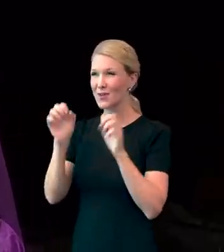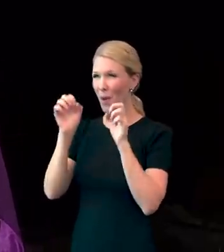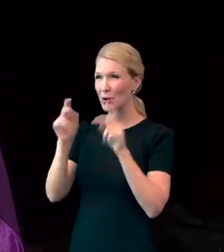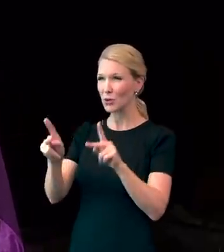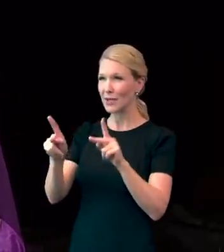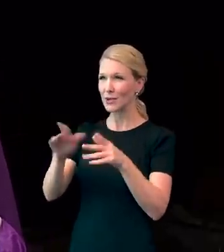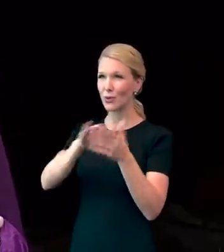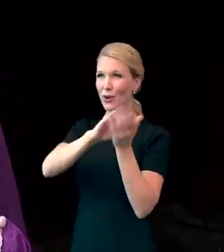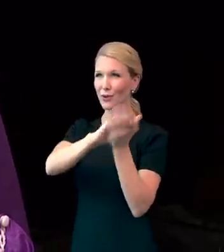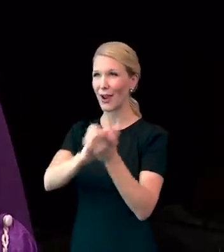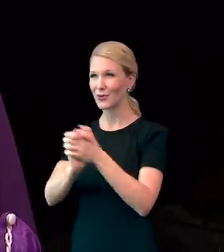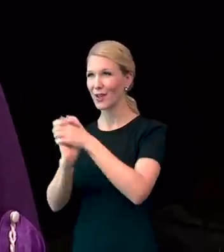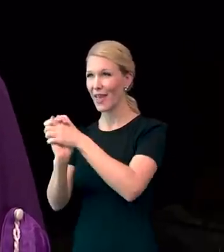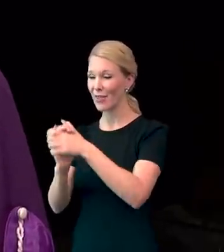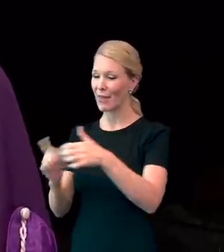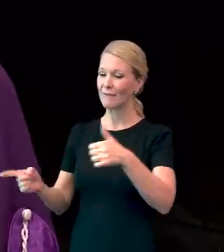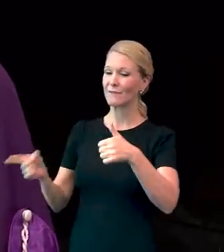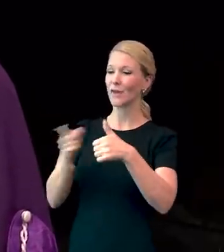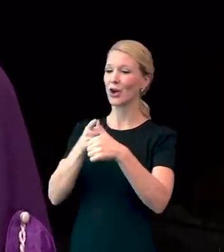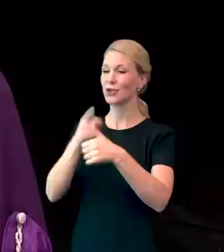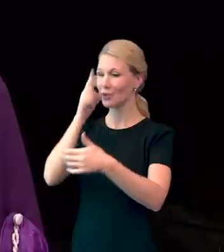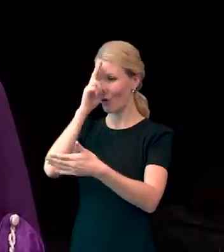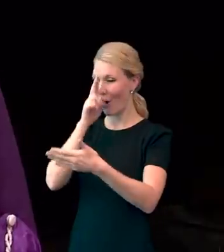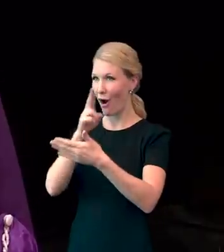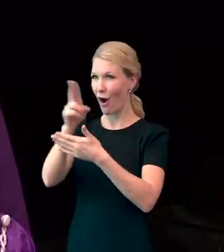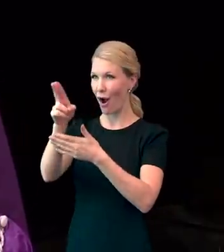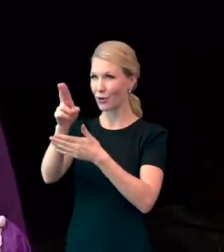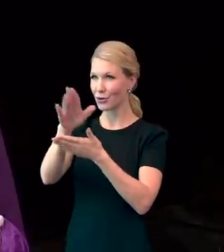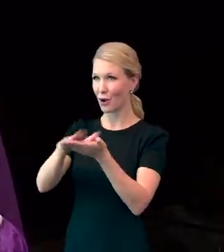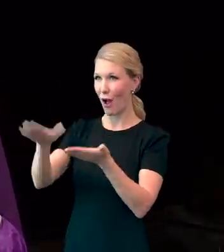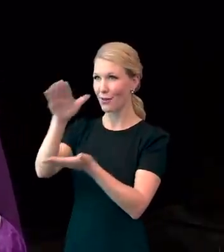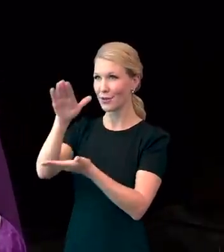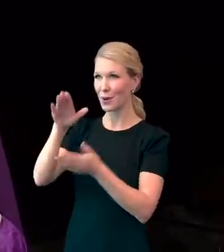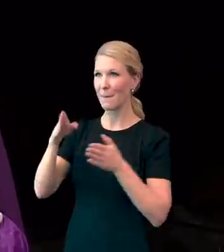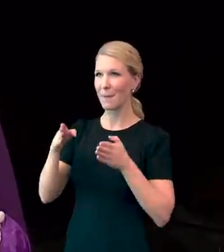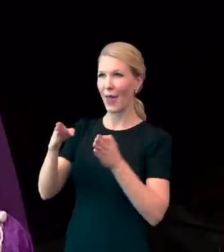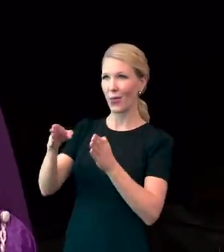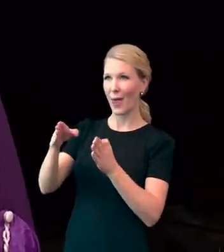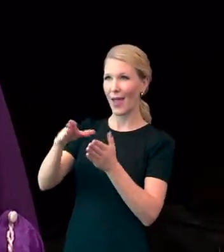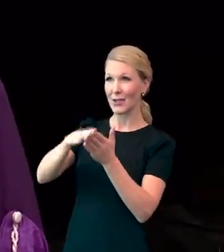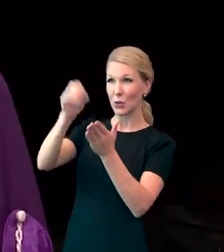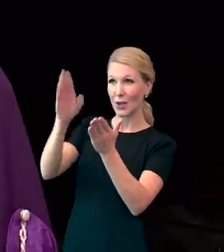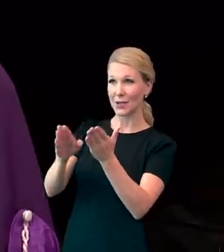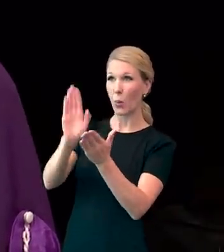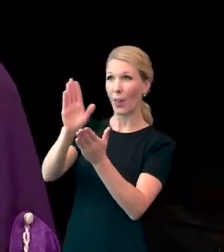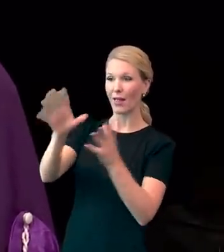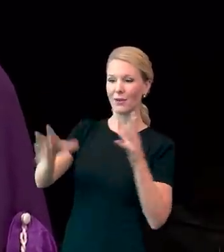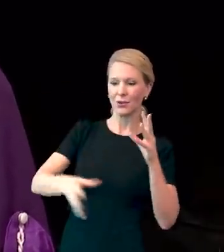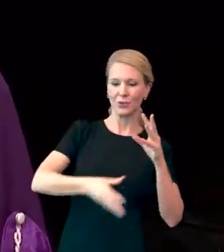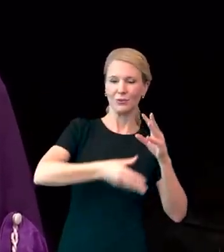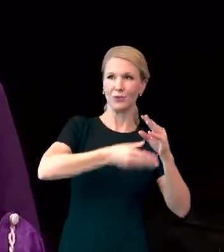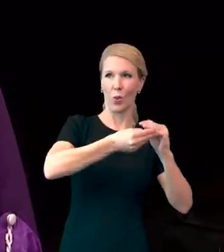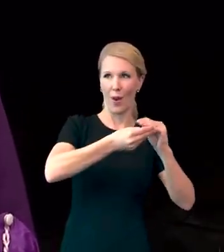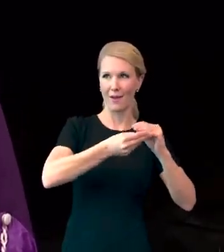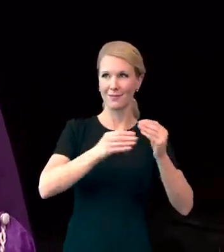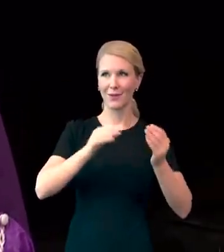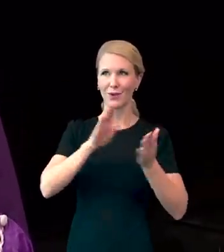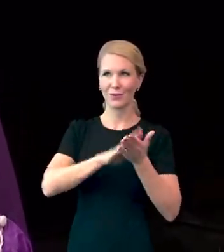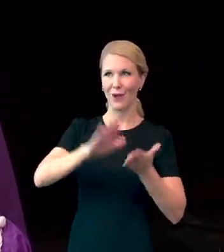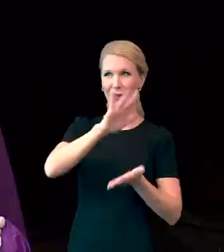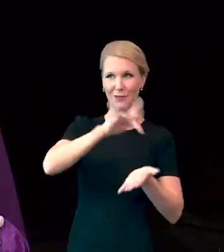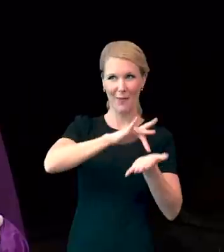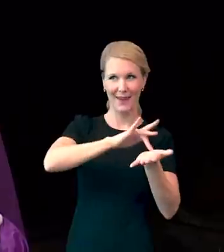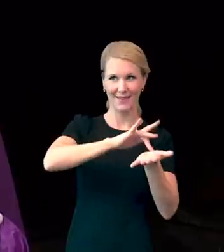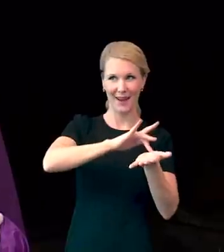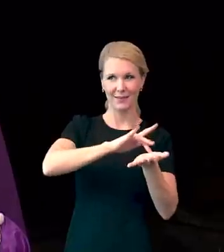this opportunity to congratulate our first Honors College Pathway students, that will soon join the Elson S. Floyd College of